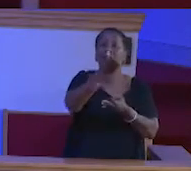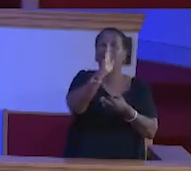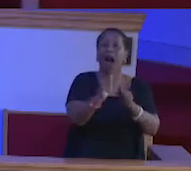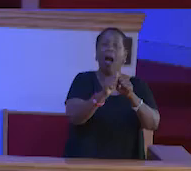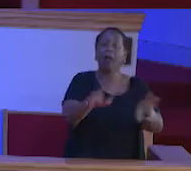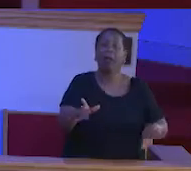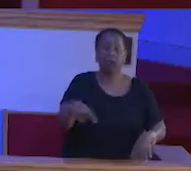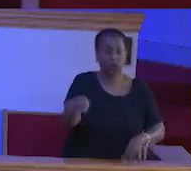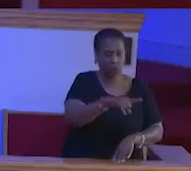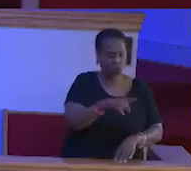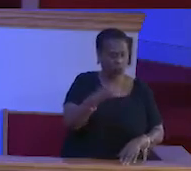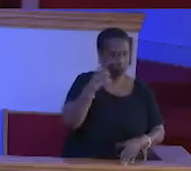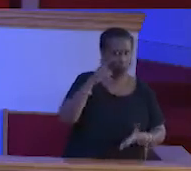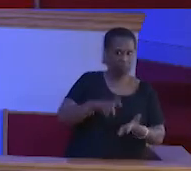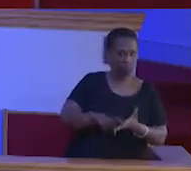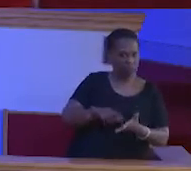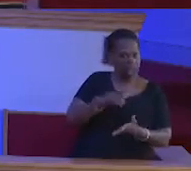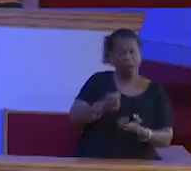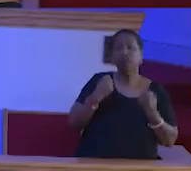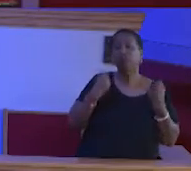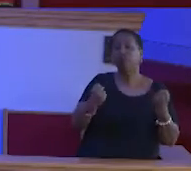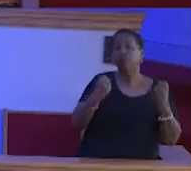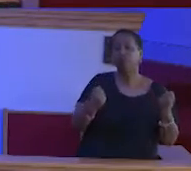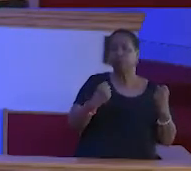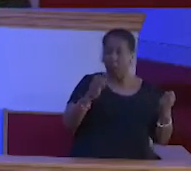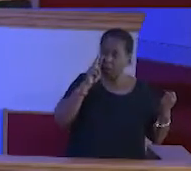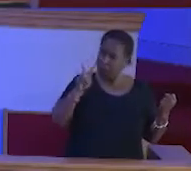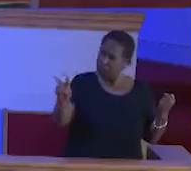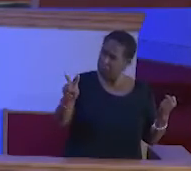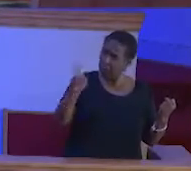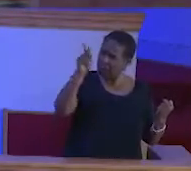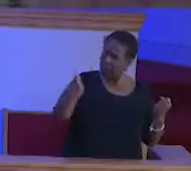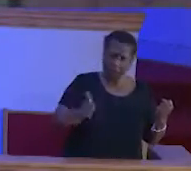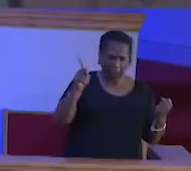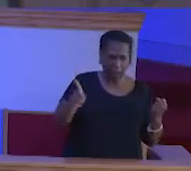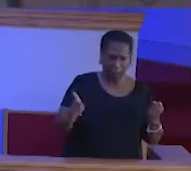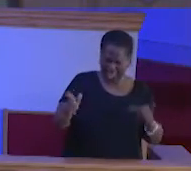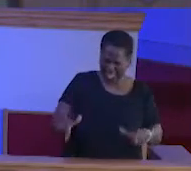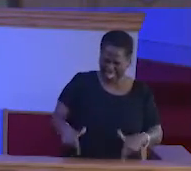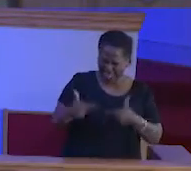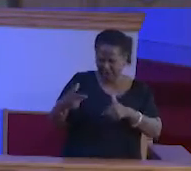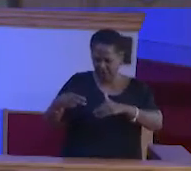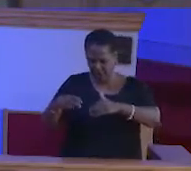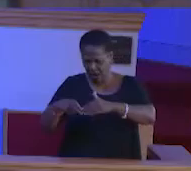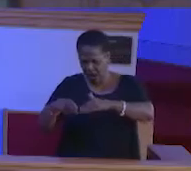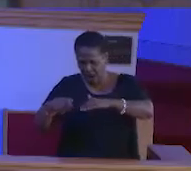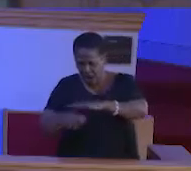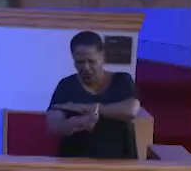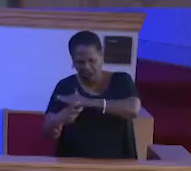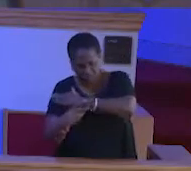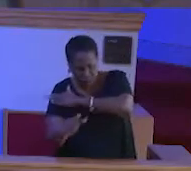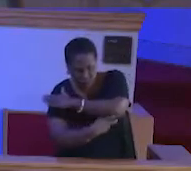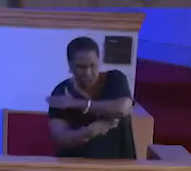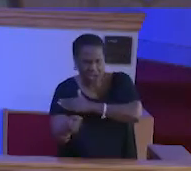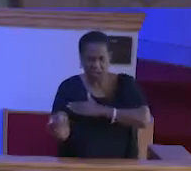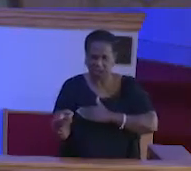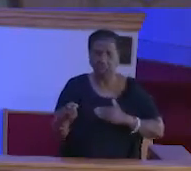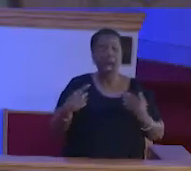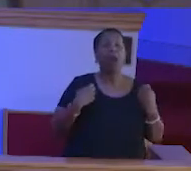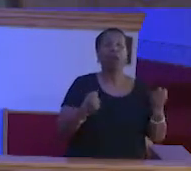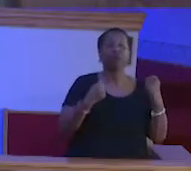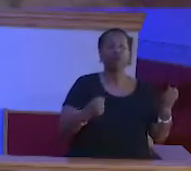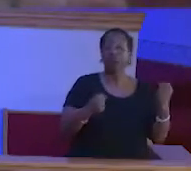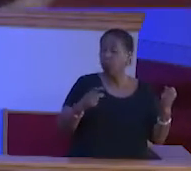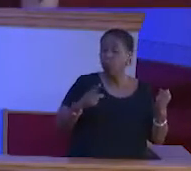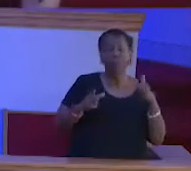you? How many folks have you seen living under bridges on cold winter nights, and we bypass them